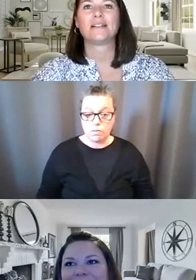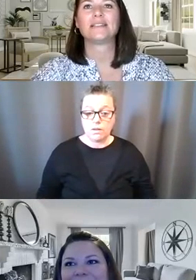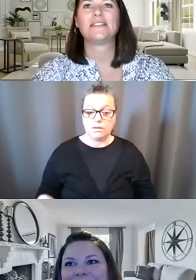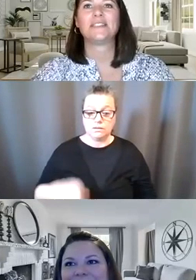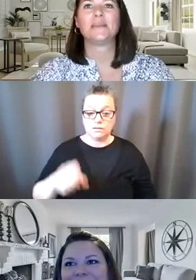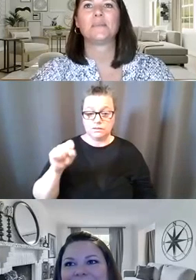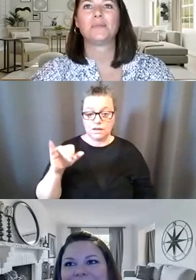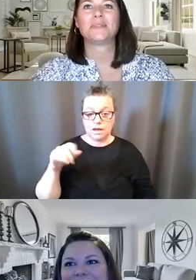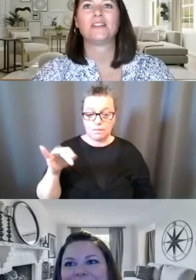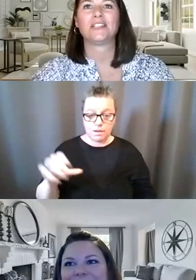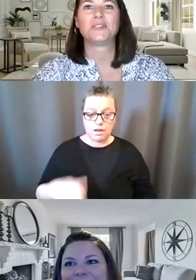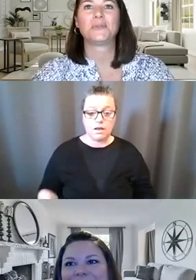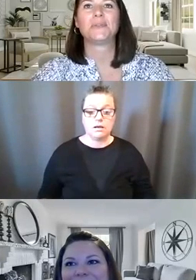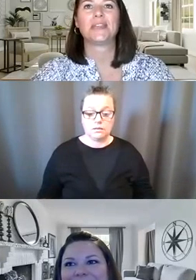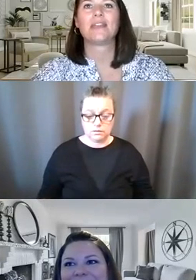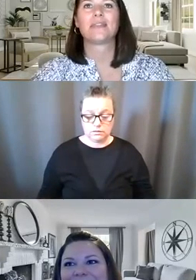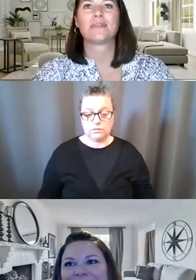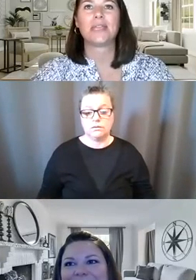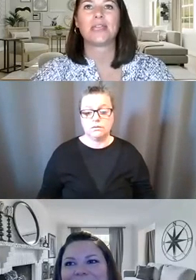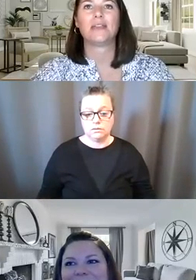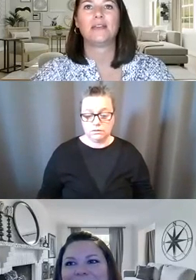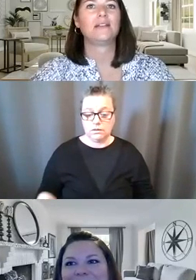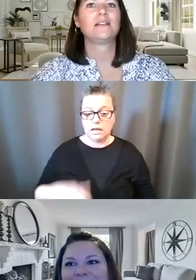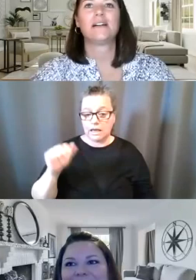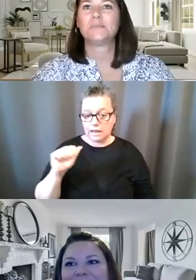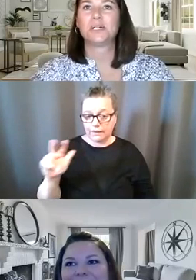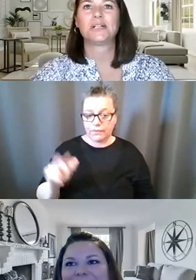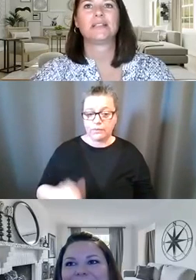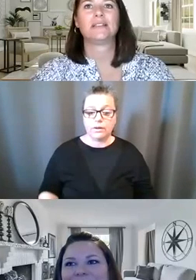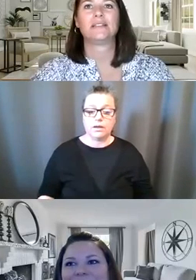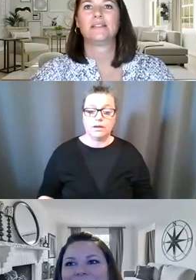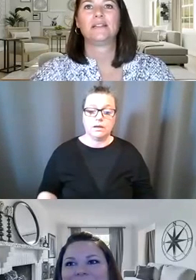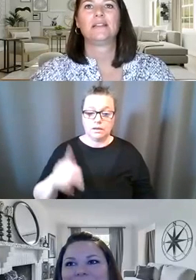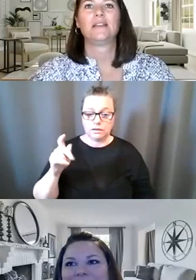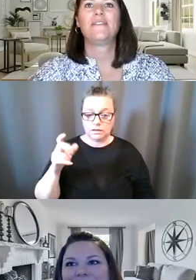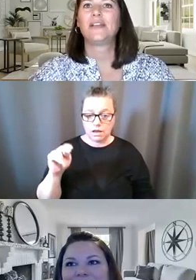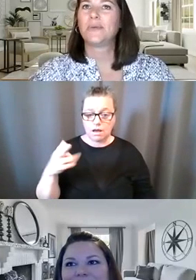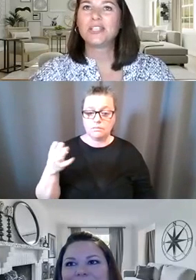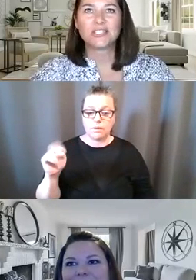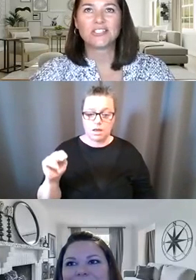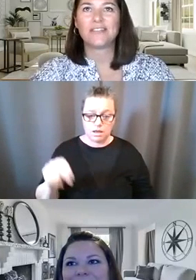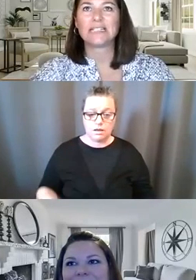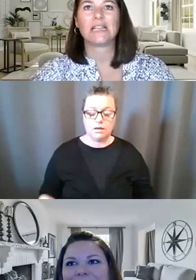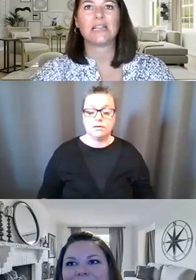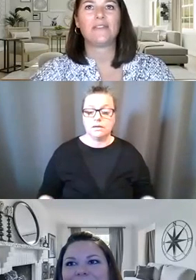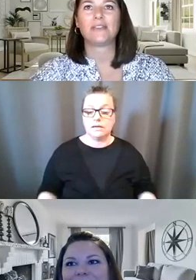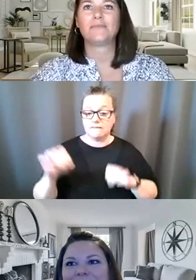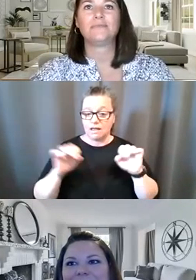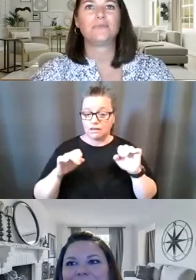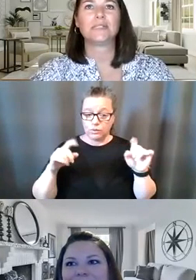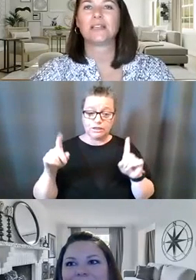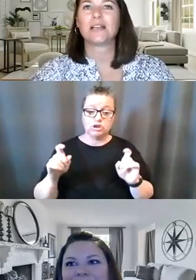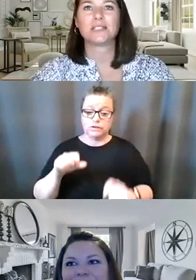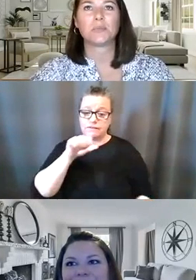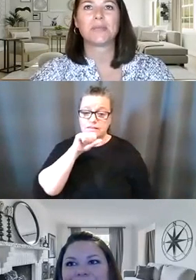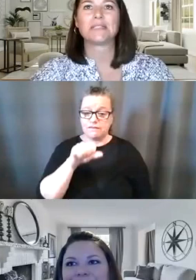SIPOC, 7-step problem solving tool, the A3, Kanban, evaluation surveys. I love it.